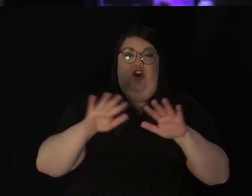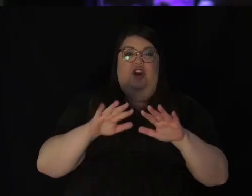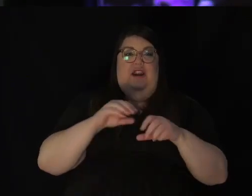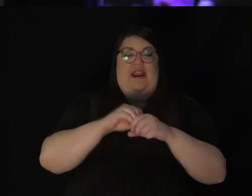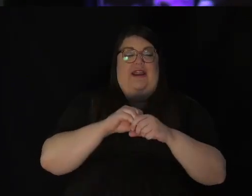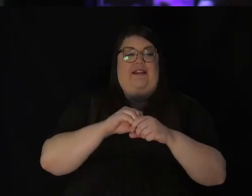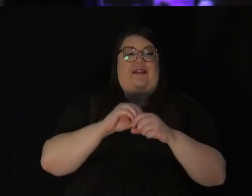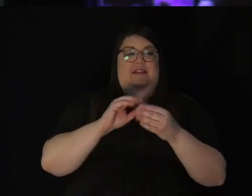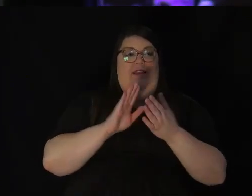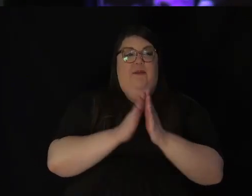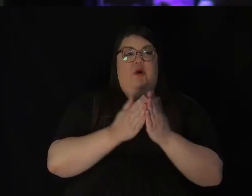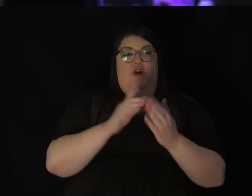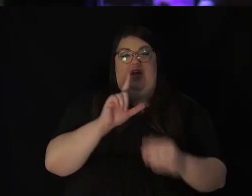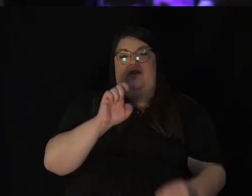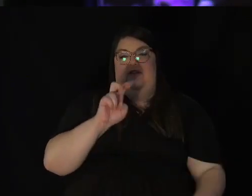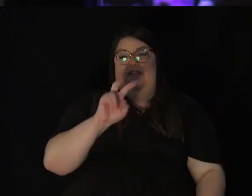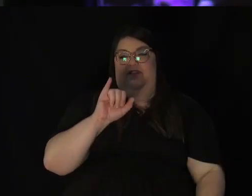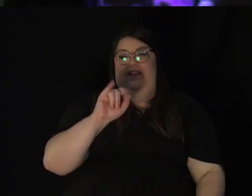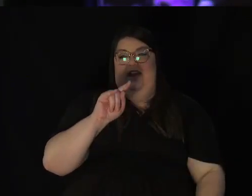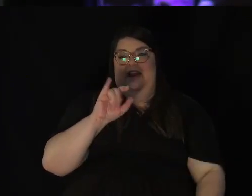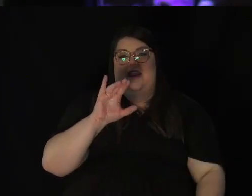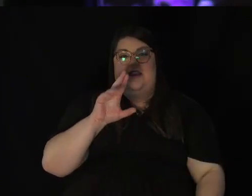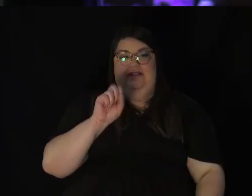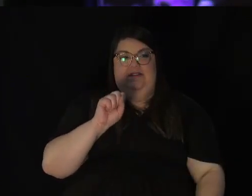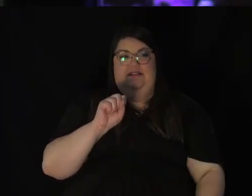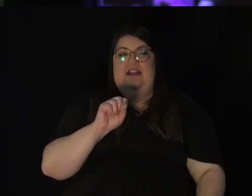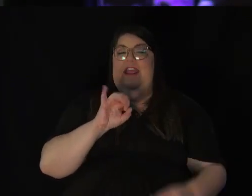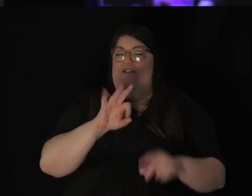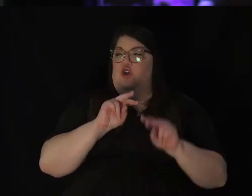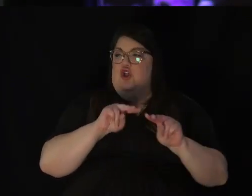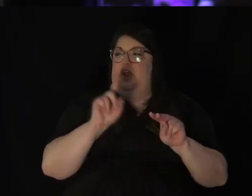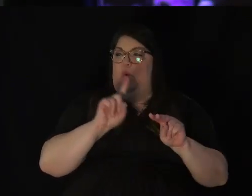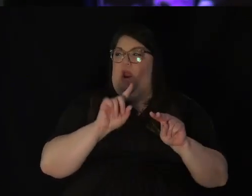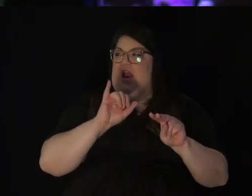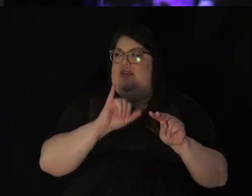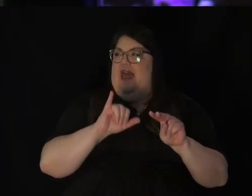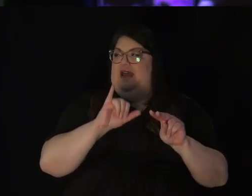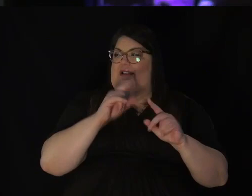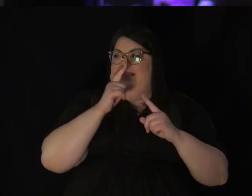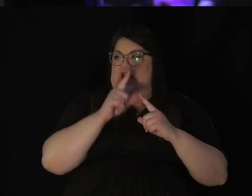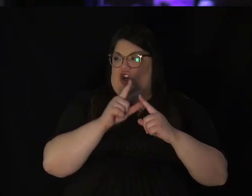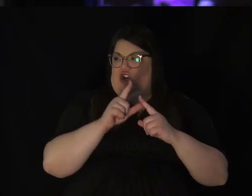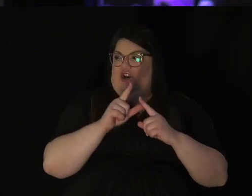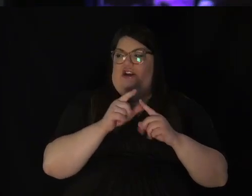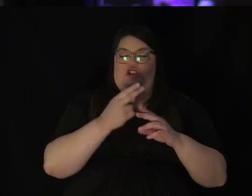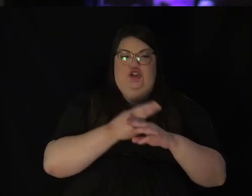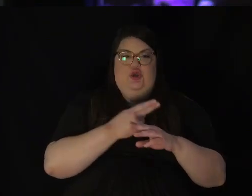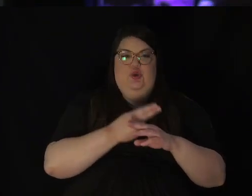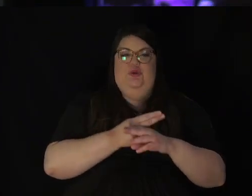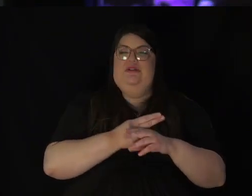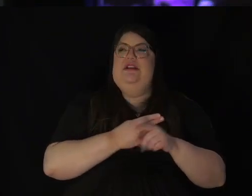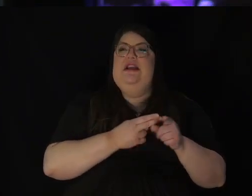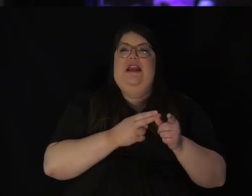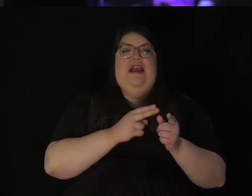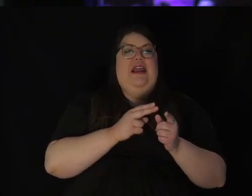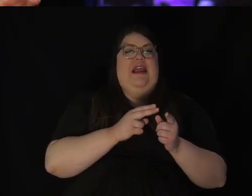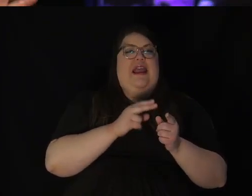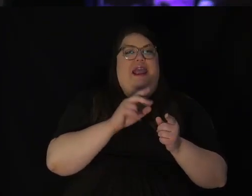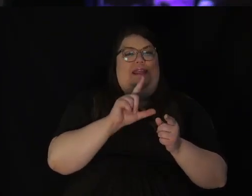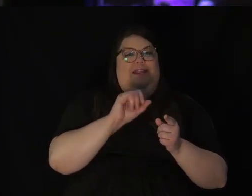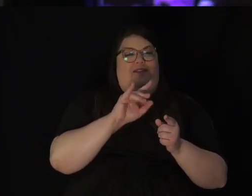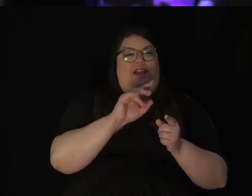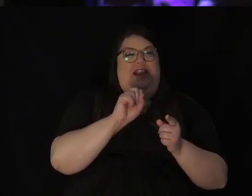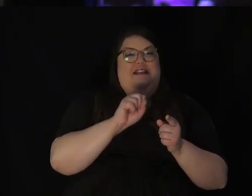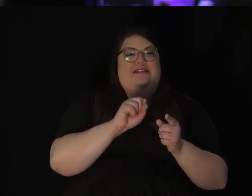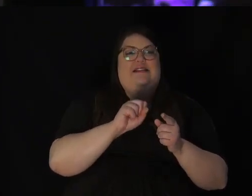Leviticus. If you look at where Samech is used in the book of Leviticus, in the English it's translated lay. So it's when